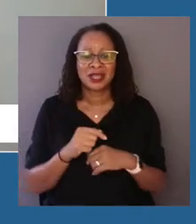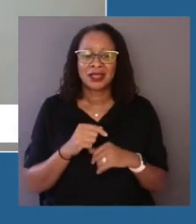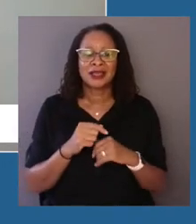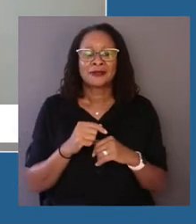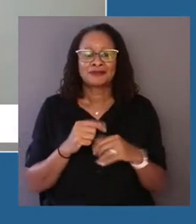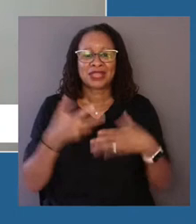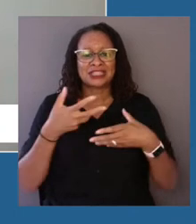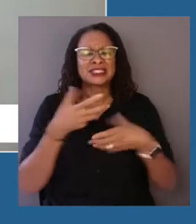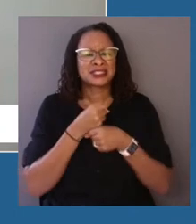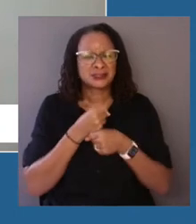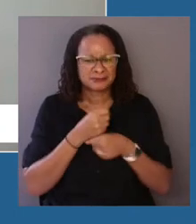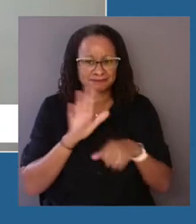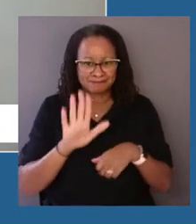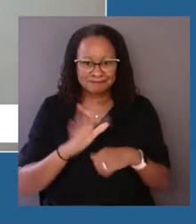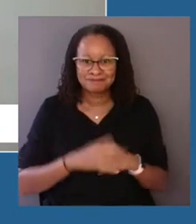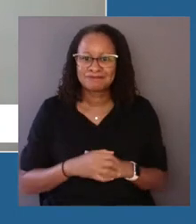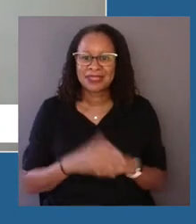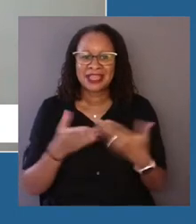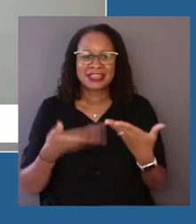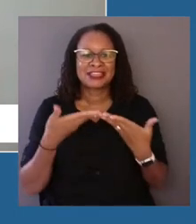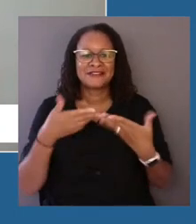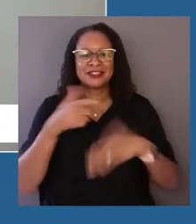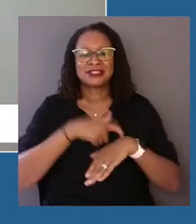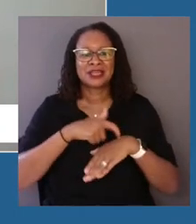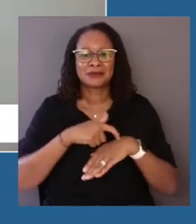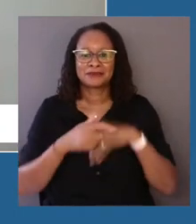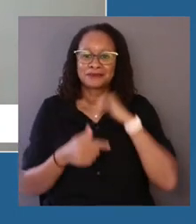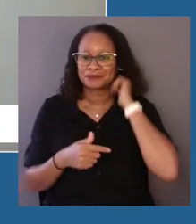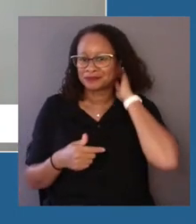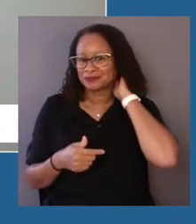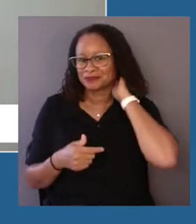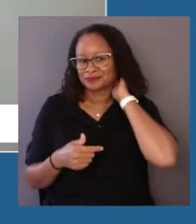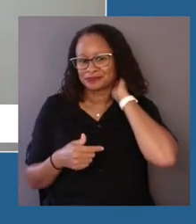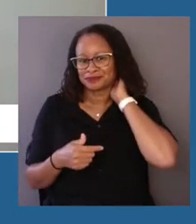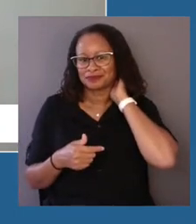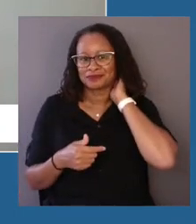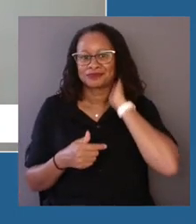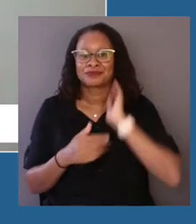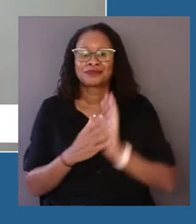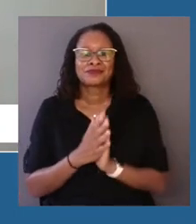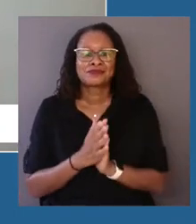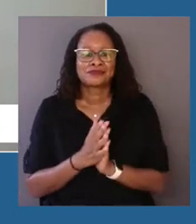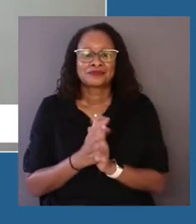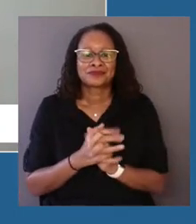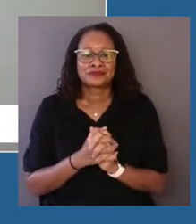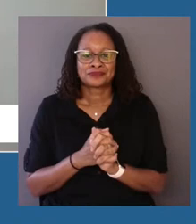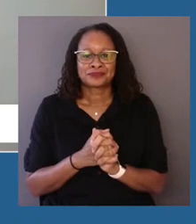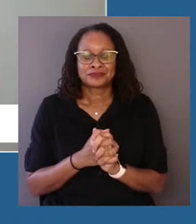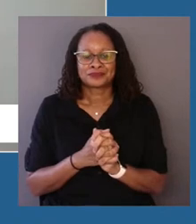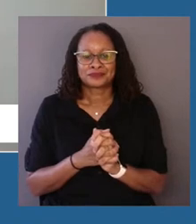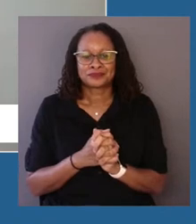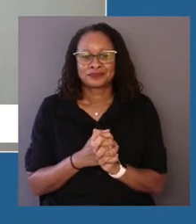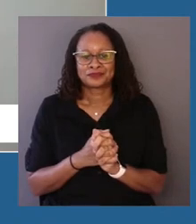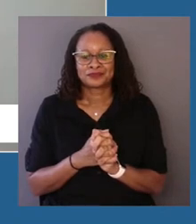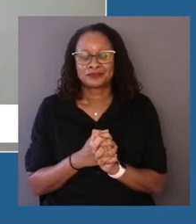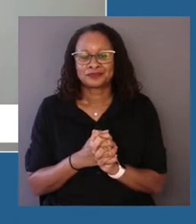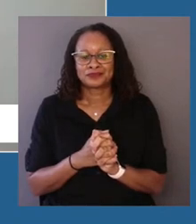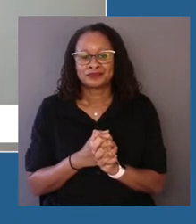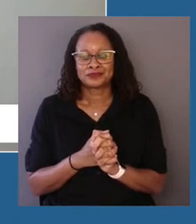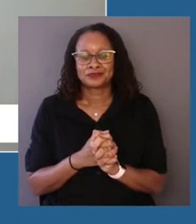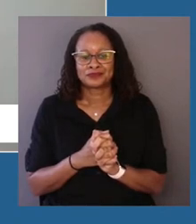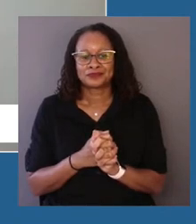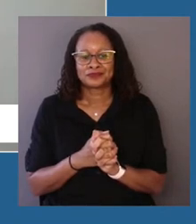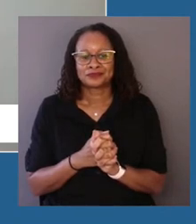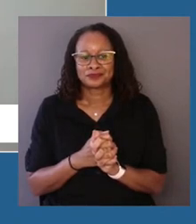fashion, given the time, what the differences are in how you communicate about the climate crisis